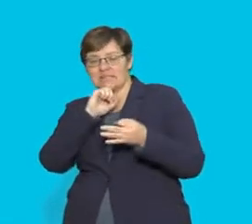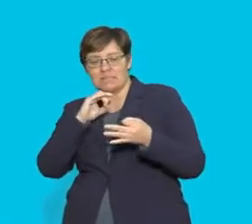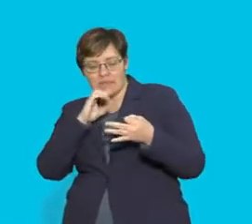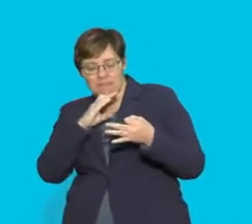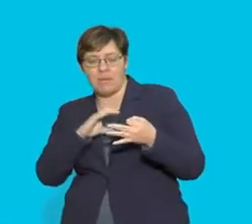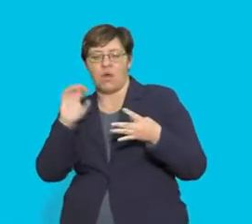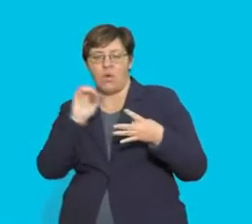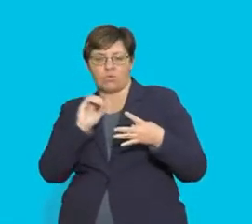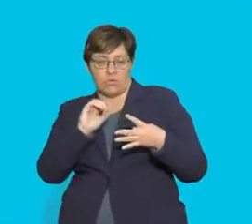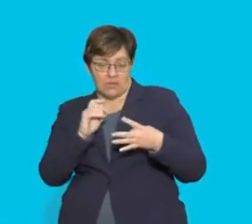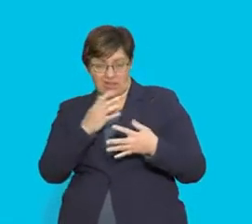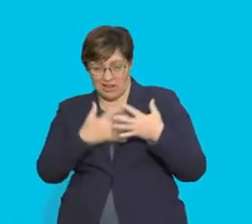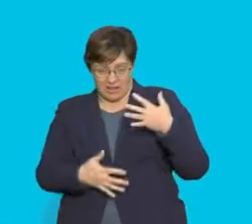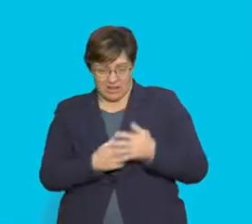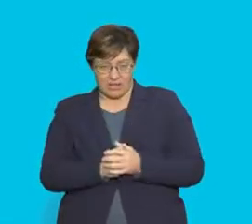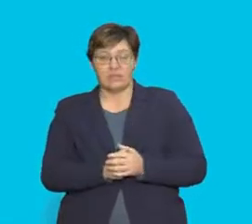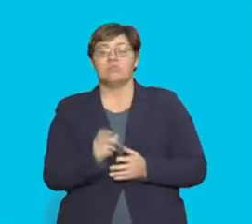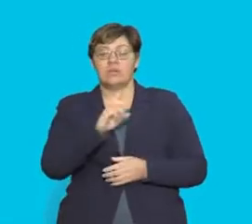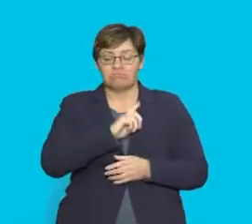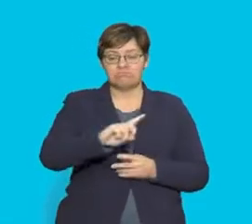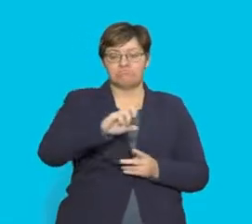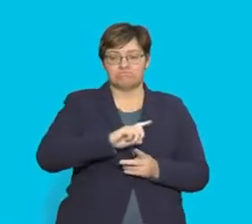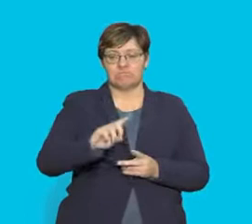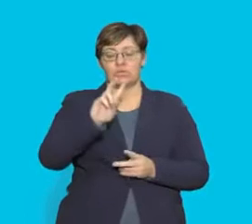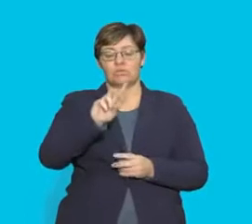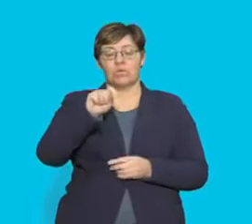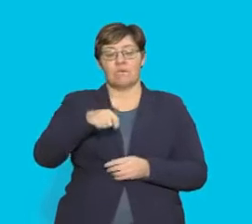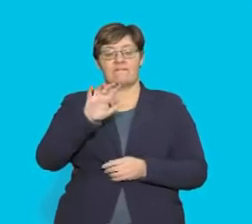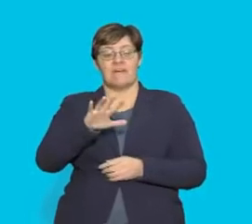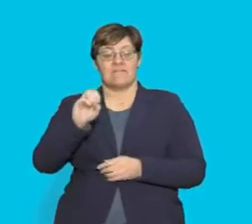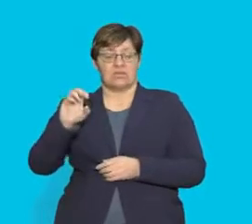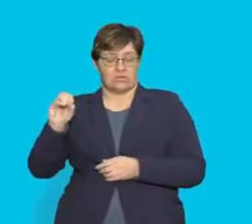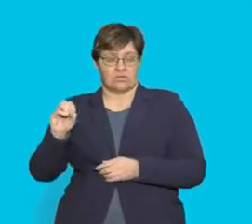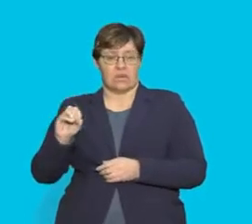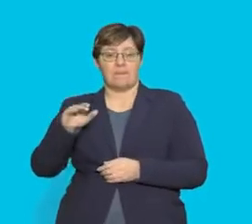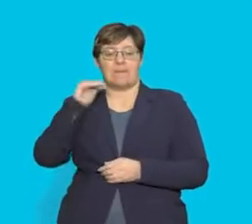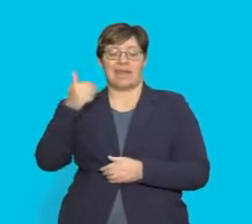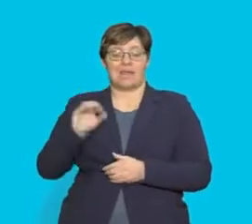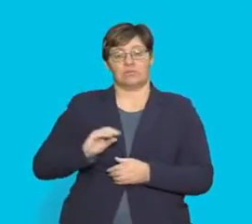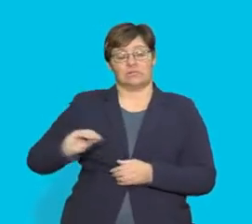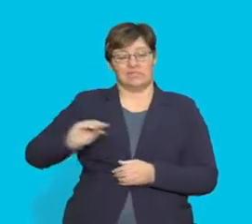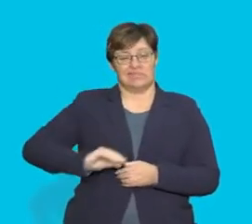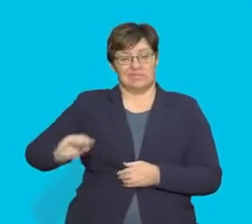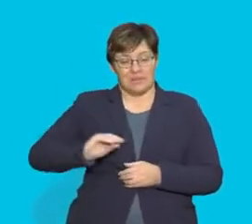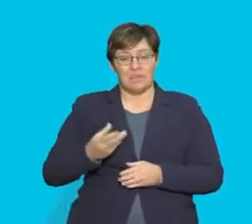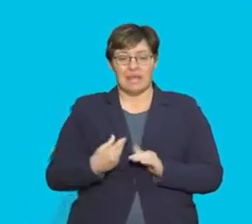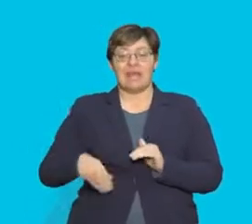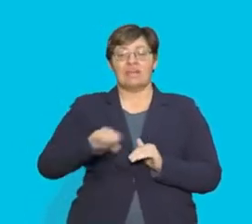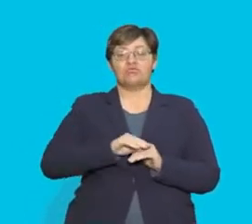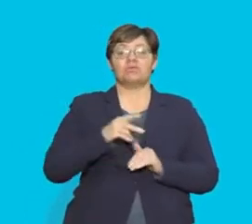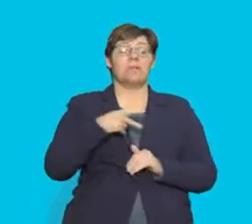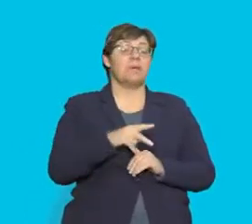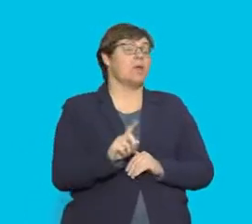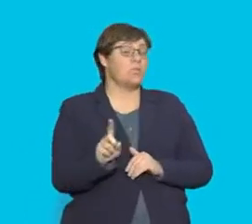of September, like that. ASIF deposited 2.5 into a bank account that pays an